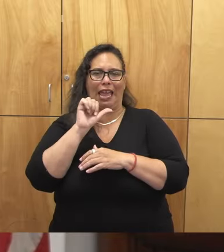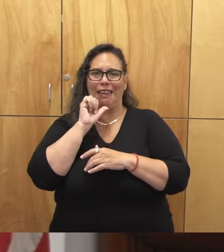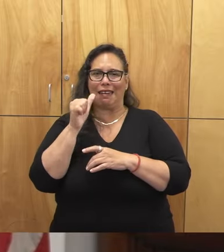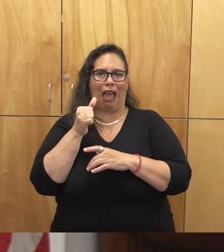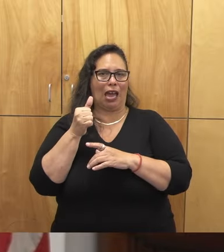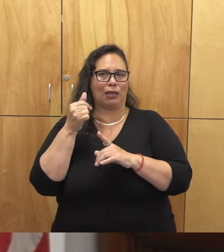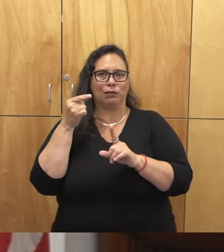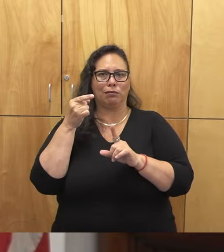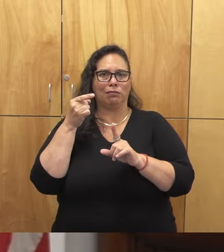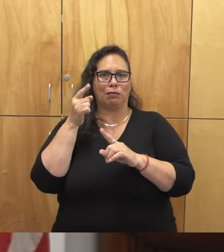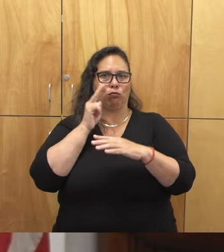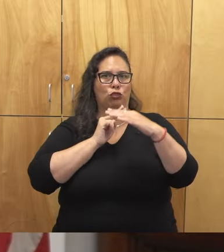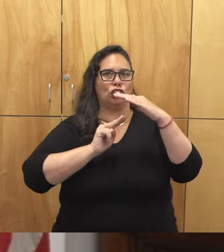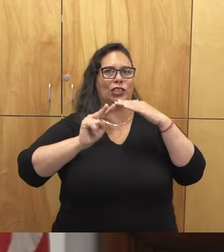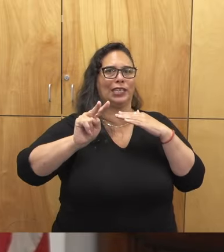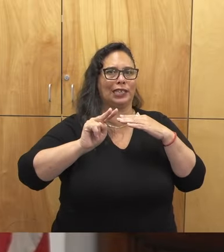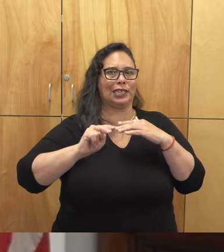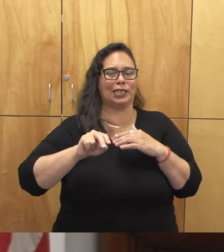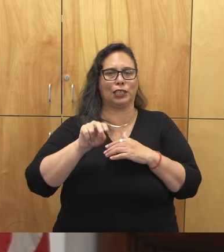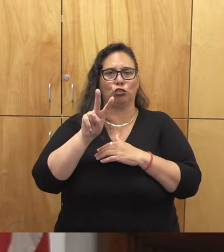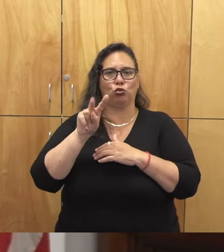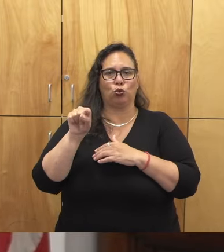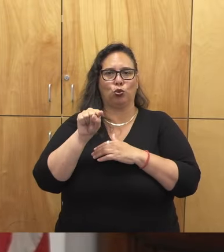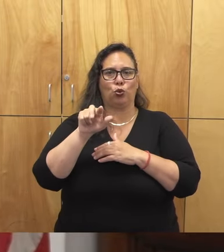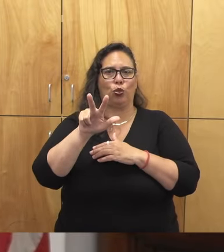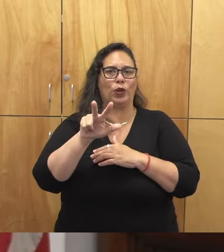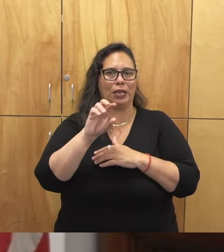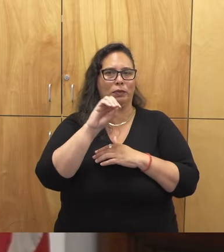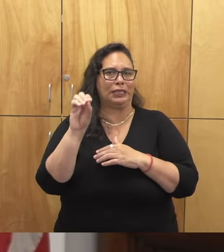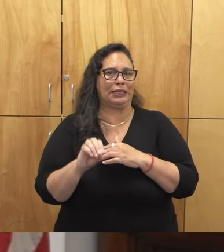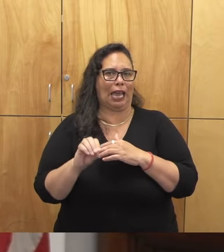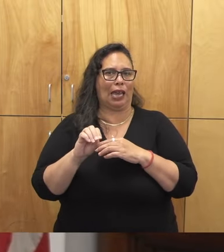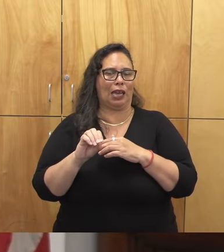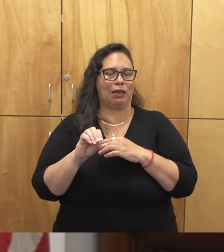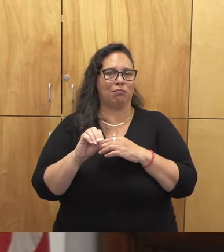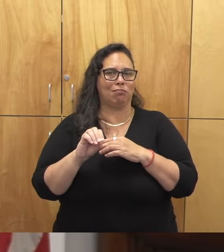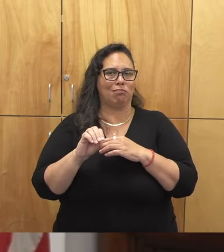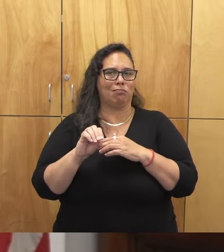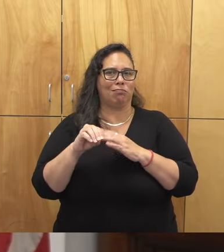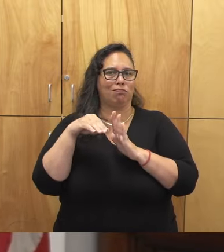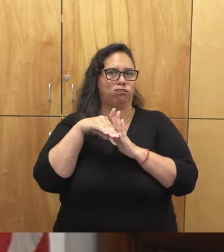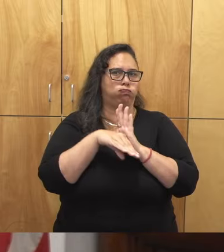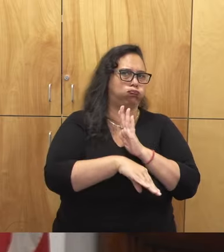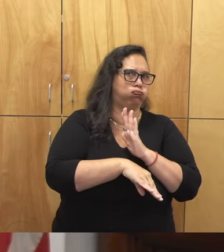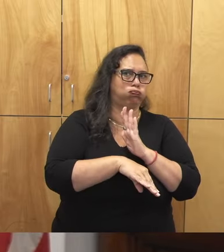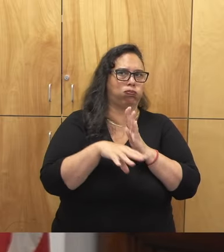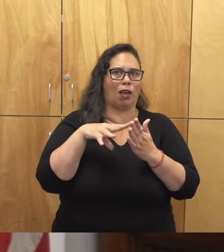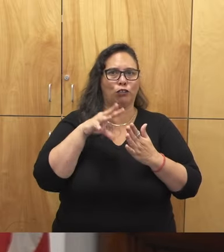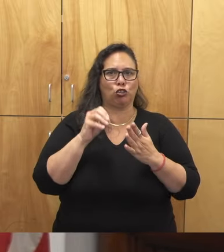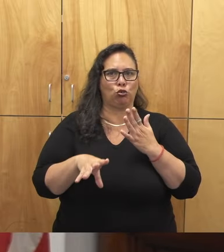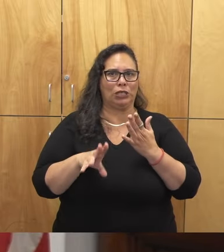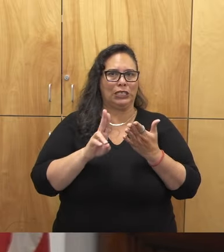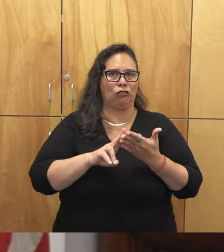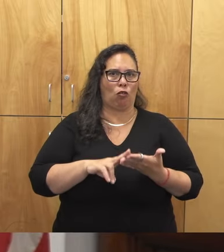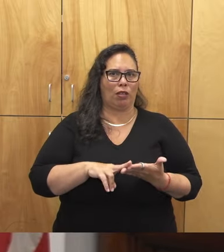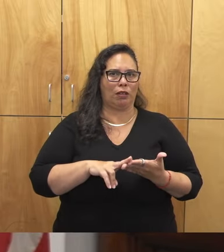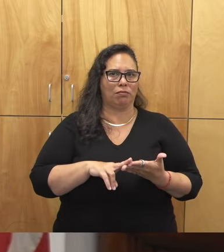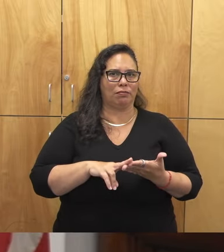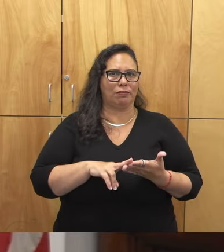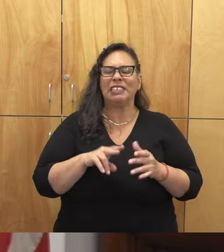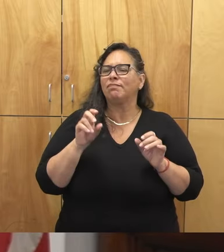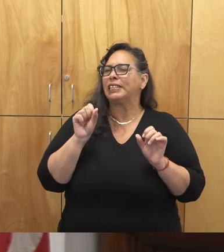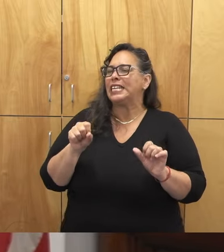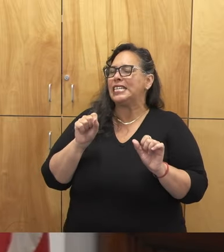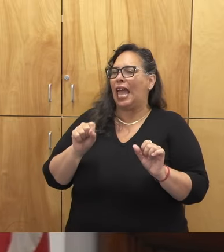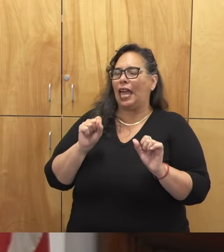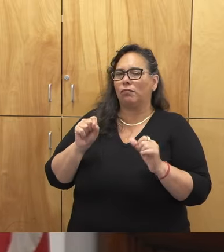that 2-3% ongoing loss of students, Ms. Takahashi. Yeah, we are just projecting that